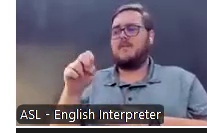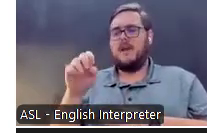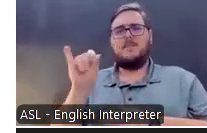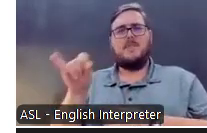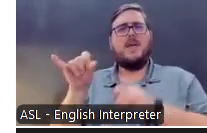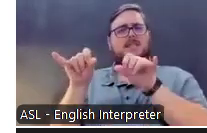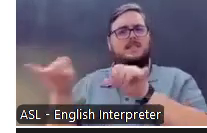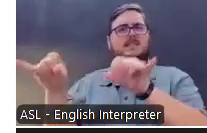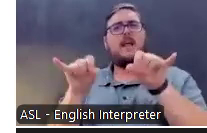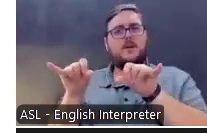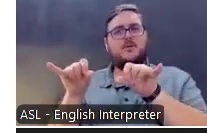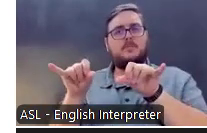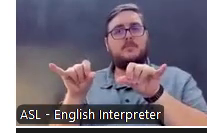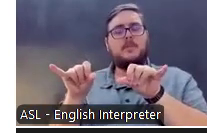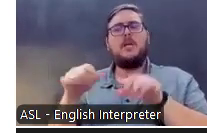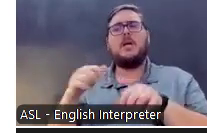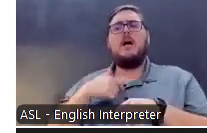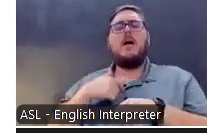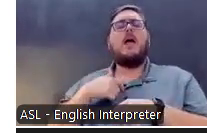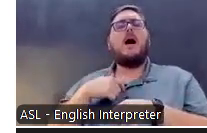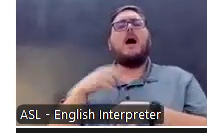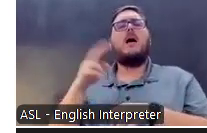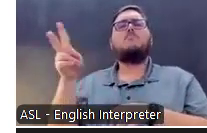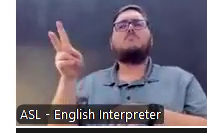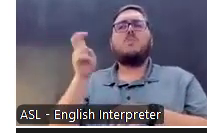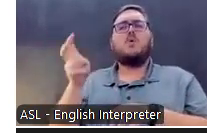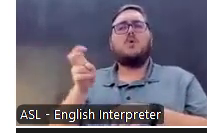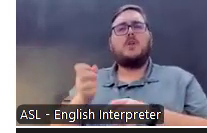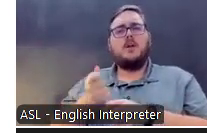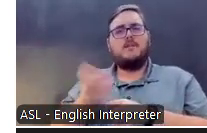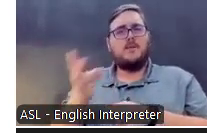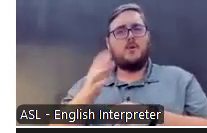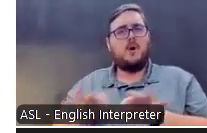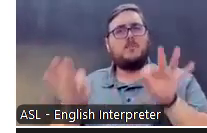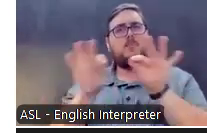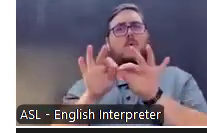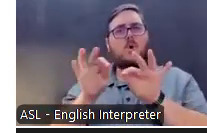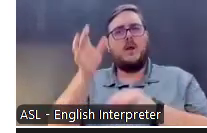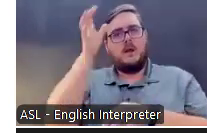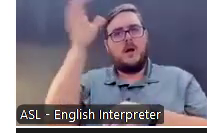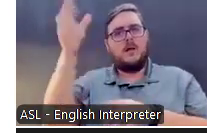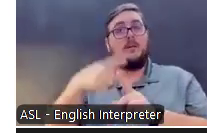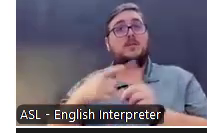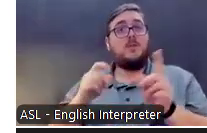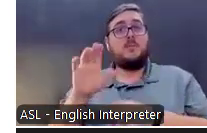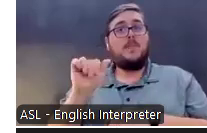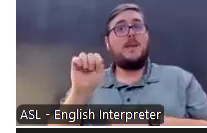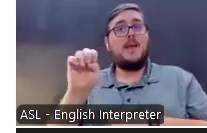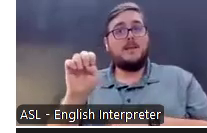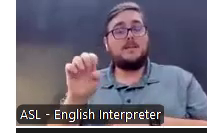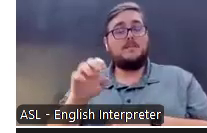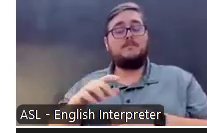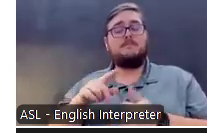a couple of important concepts from this case, which is on this slide. And that is an IEP should